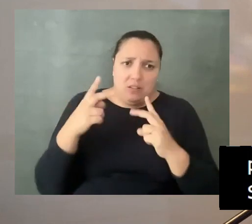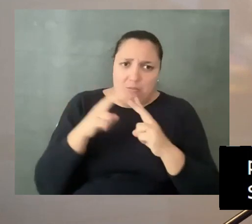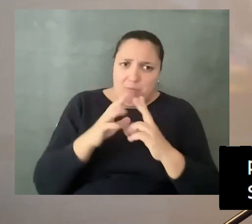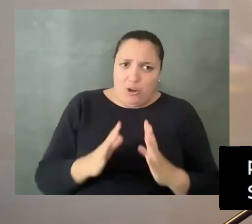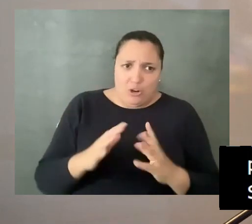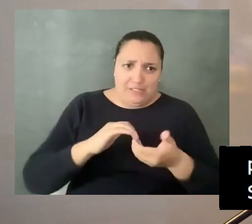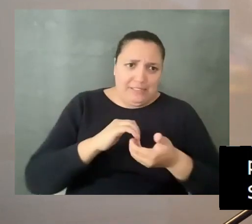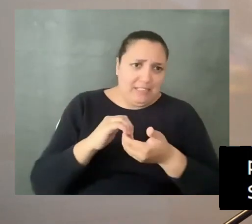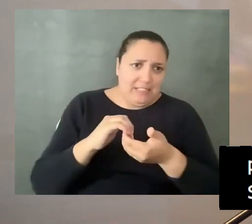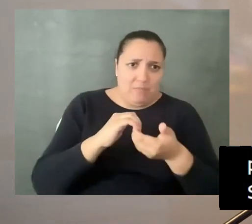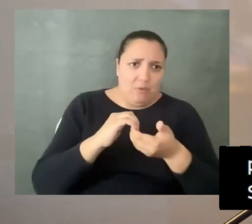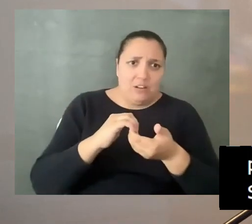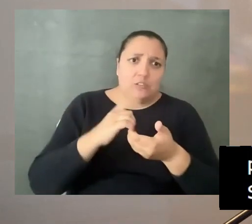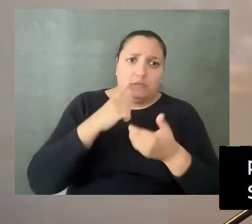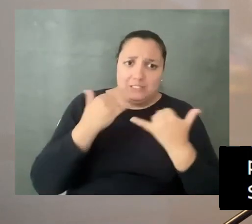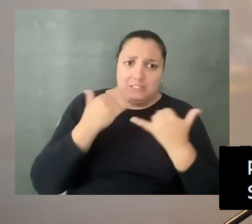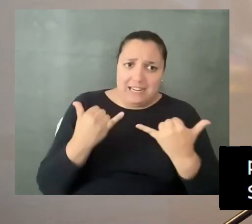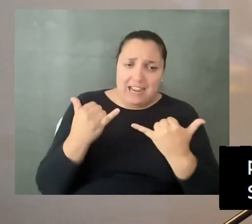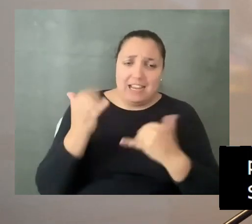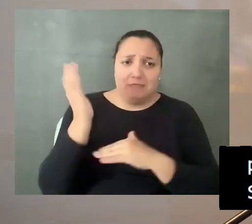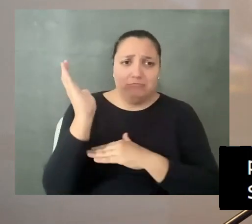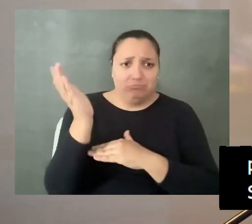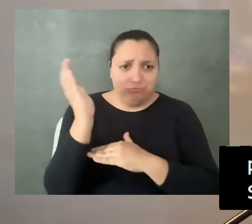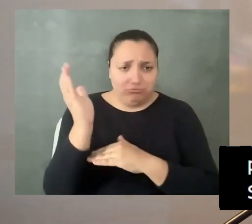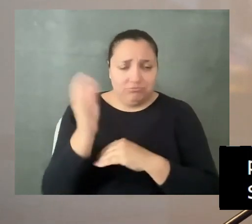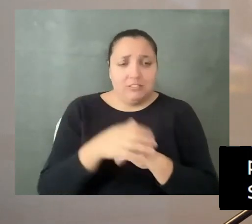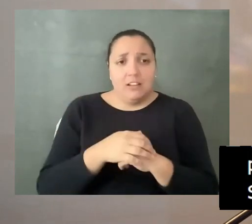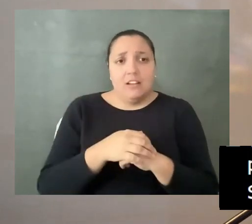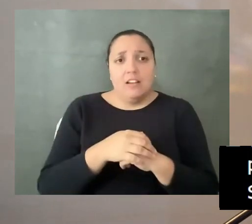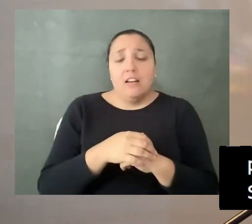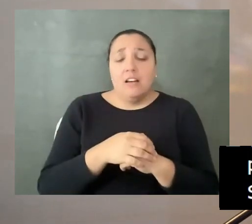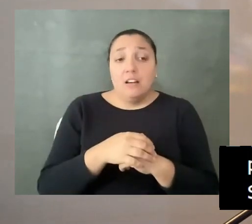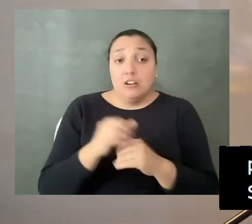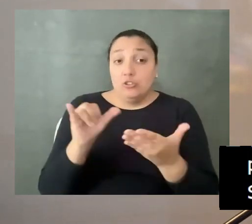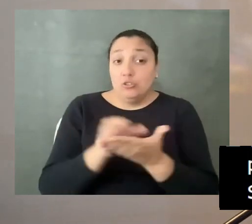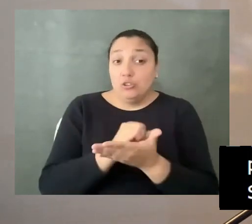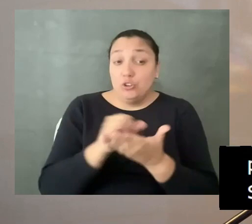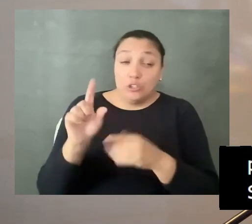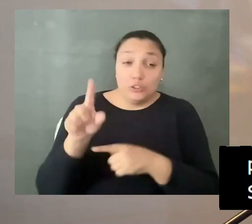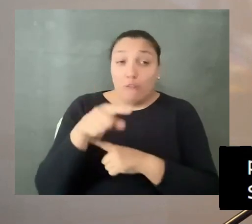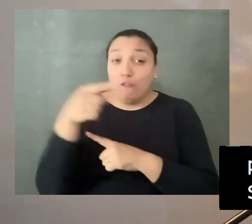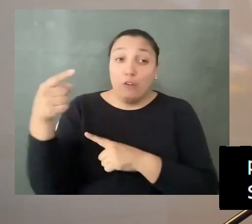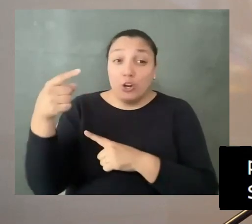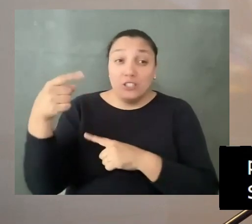Tania Serini, who you'll hear from, New York's first ever Senior Director of Digital Equity.